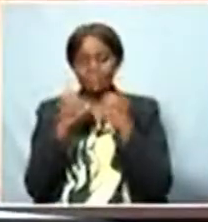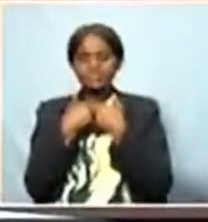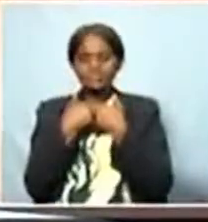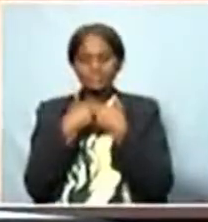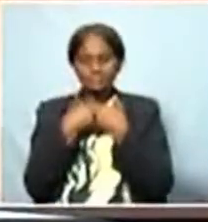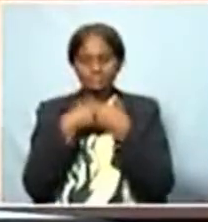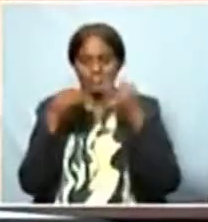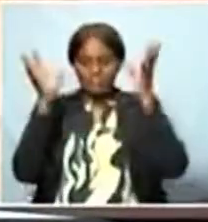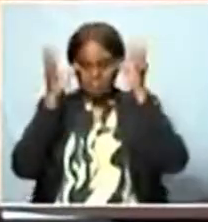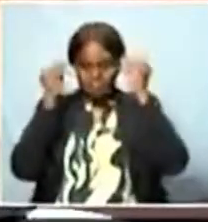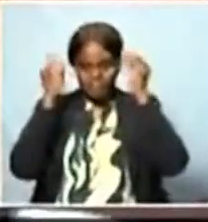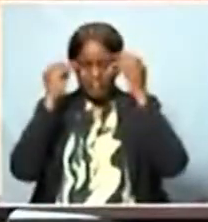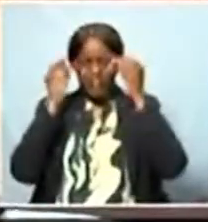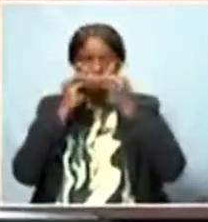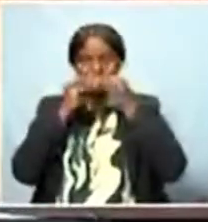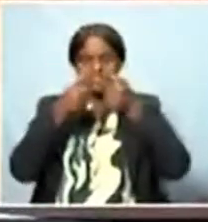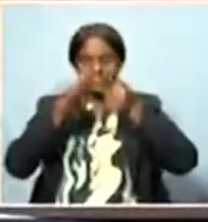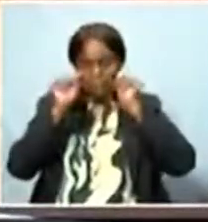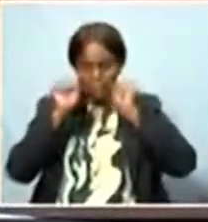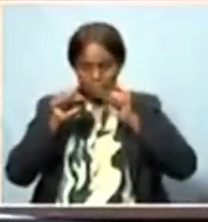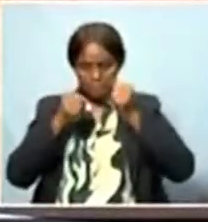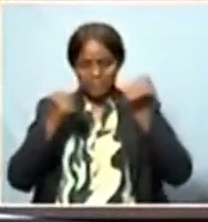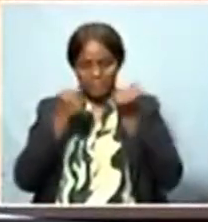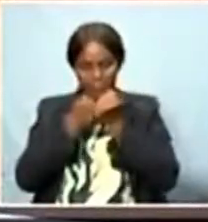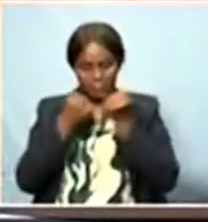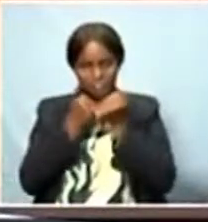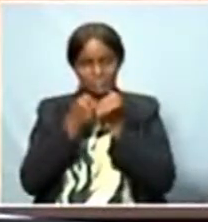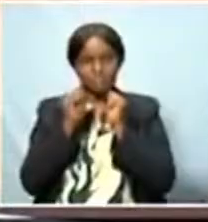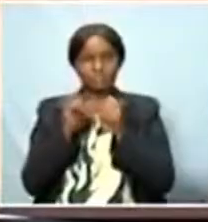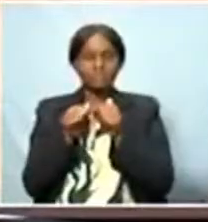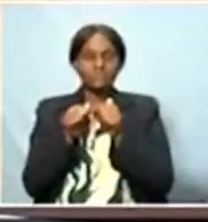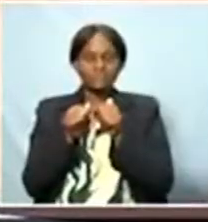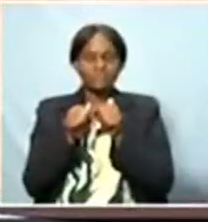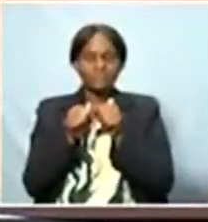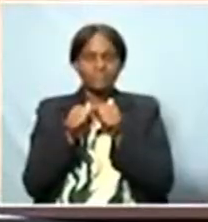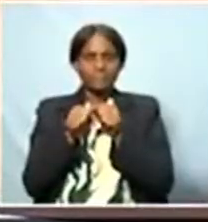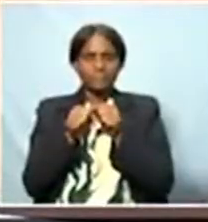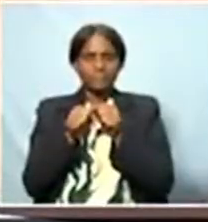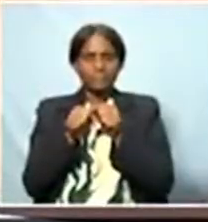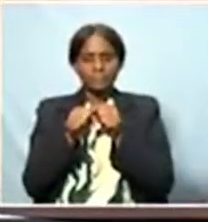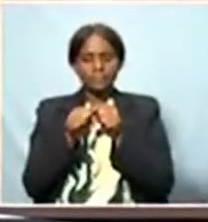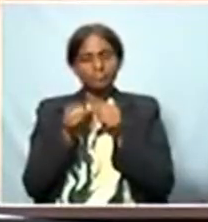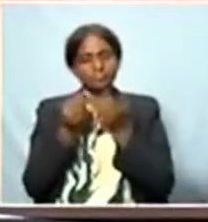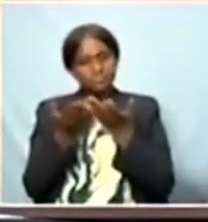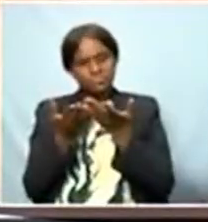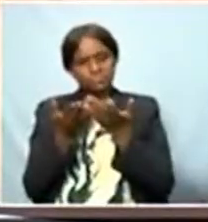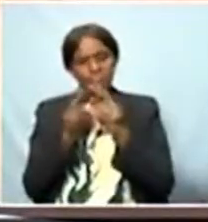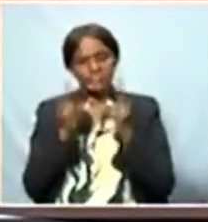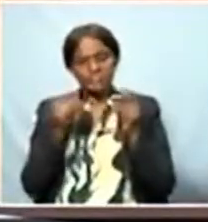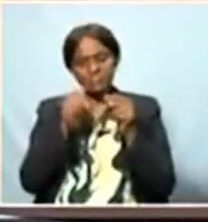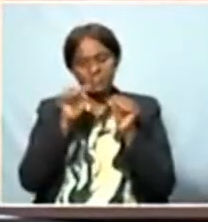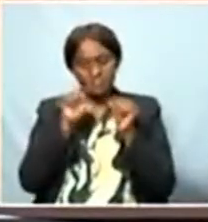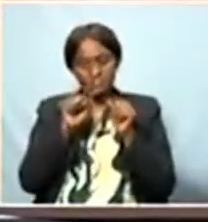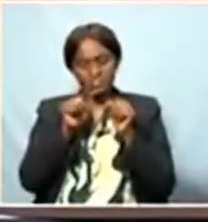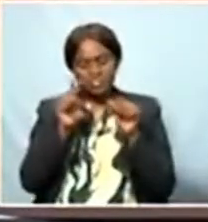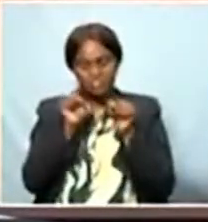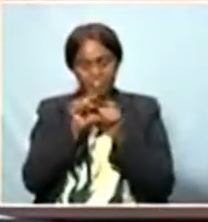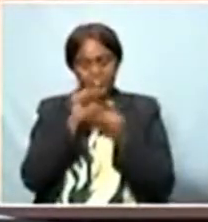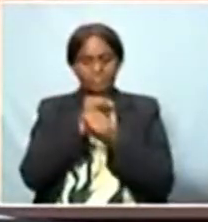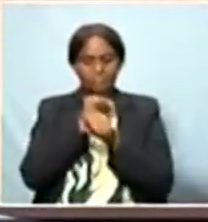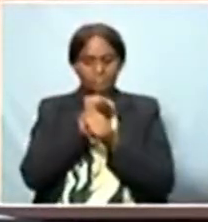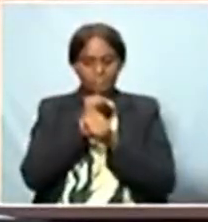the expertise that you've been subcontracting, under one roof, so that you can actually